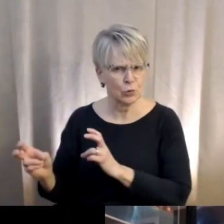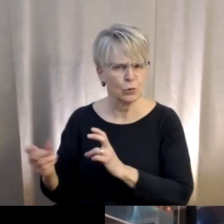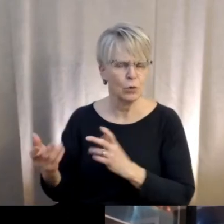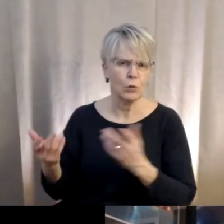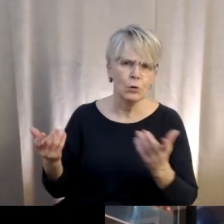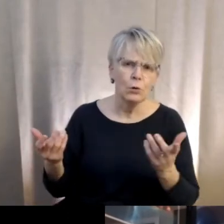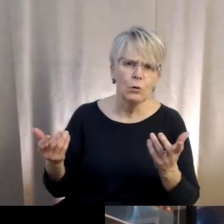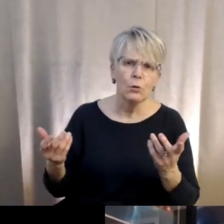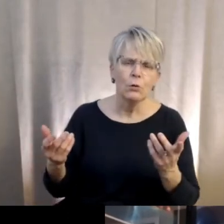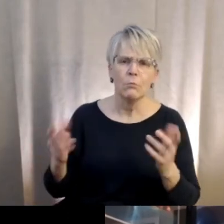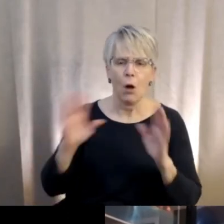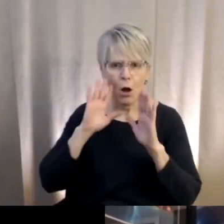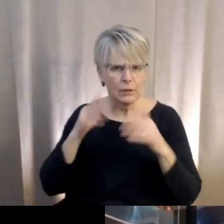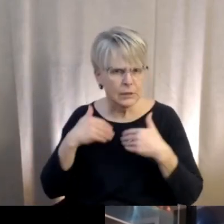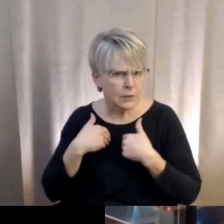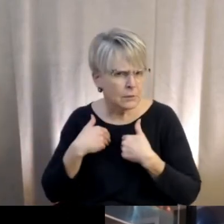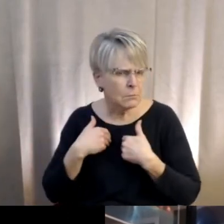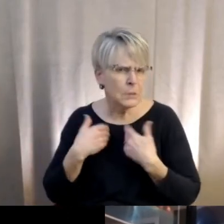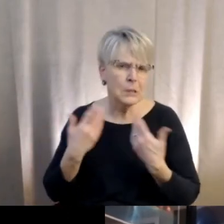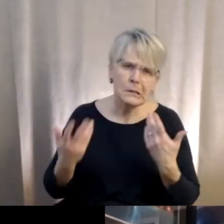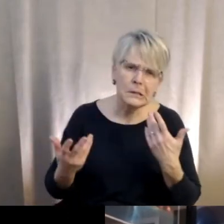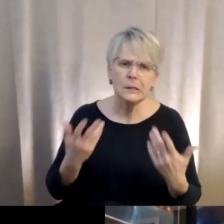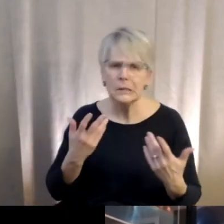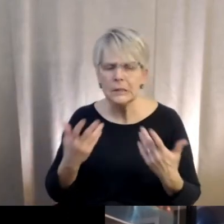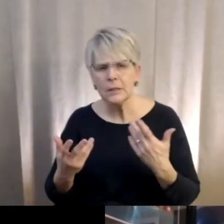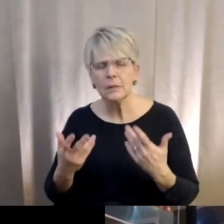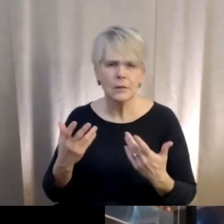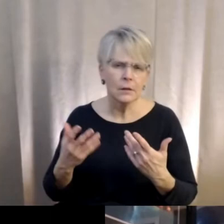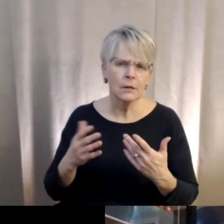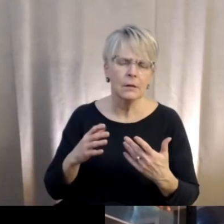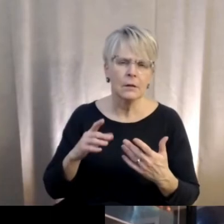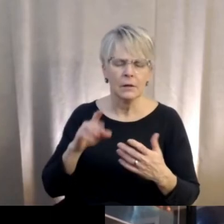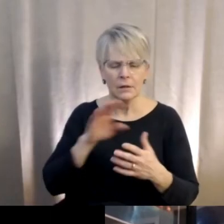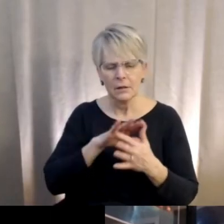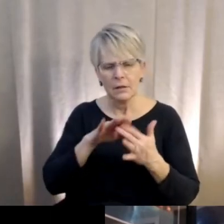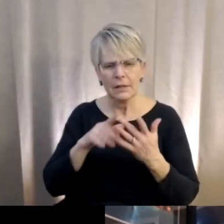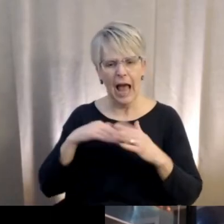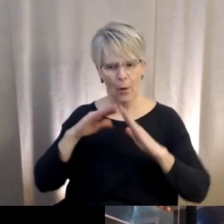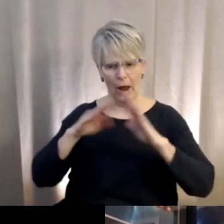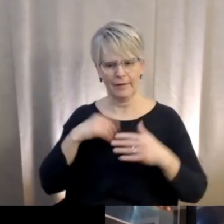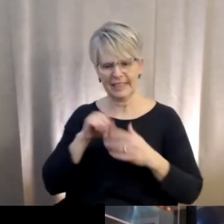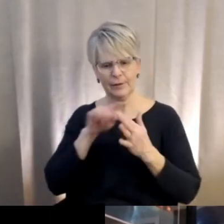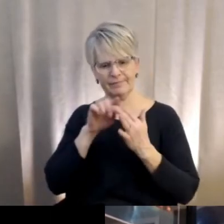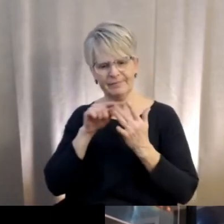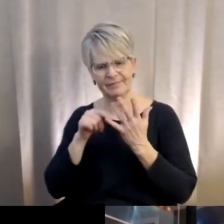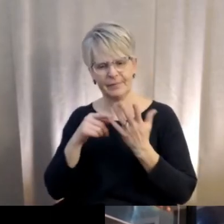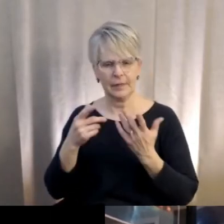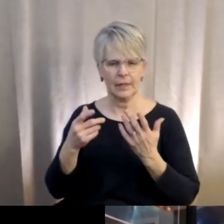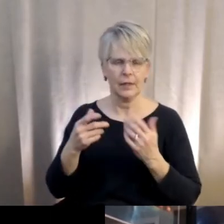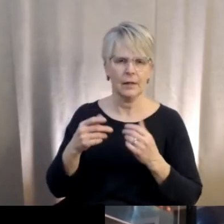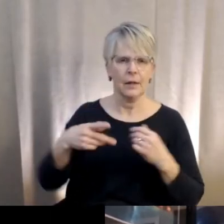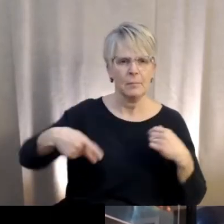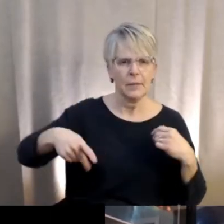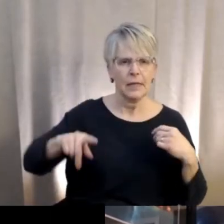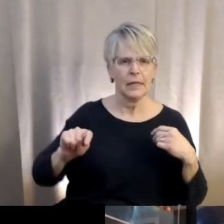like autism as well. Like, there's, I guess, a few different issues in our household, but PTSD would be